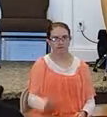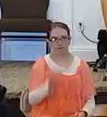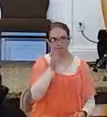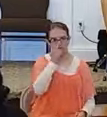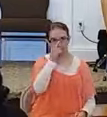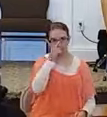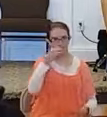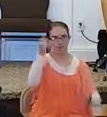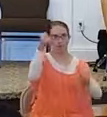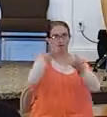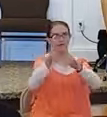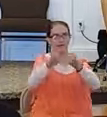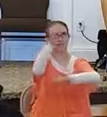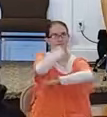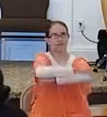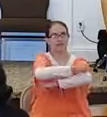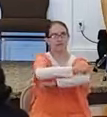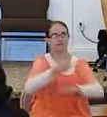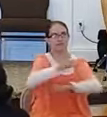But we're in the last days.